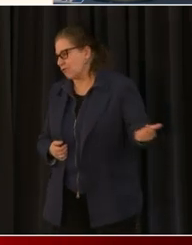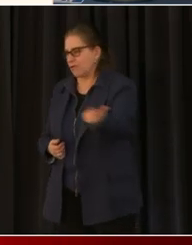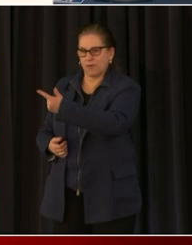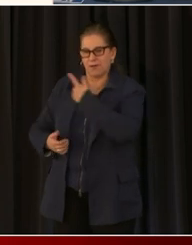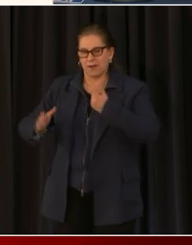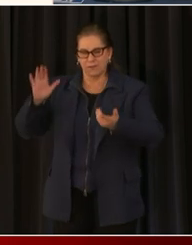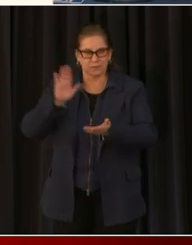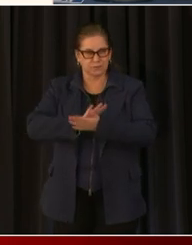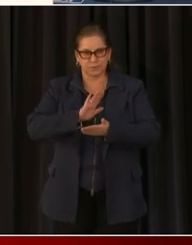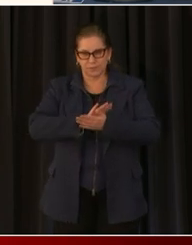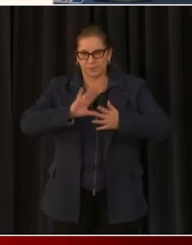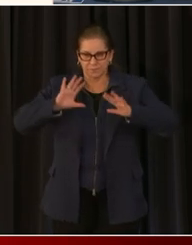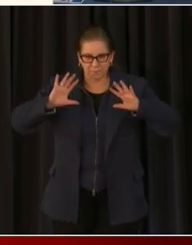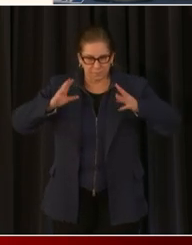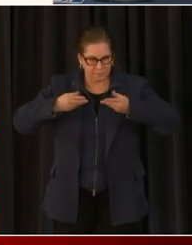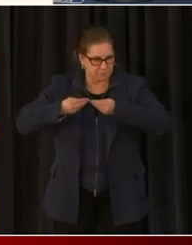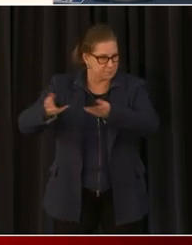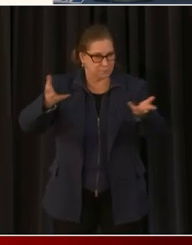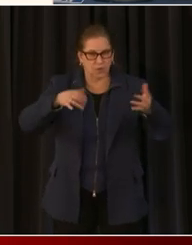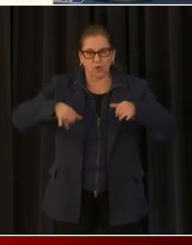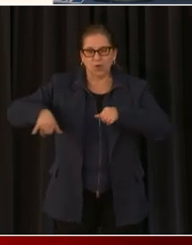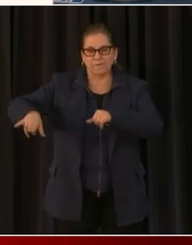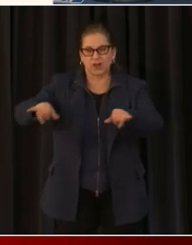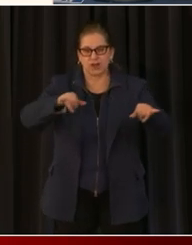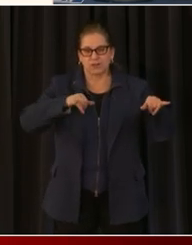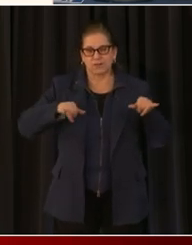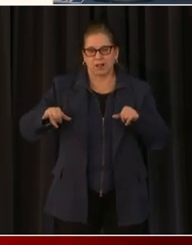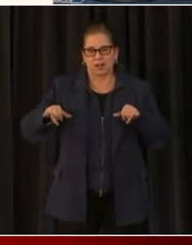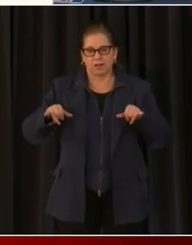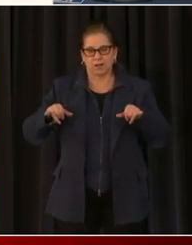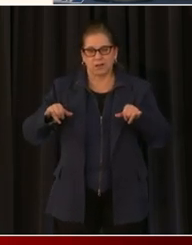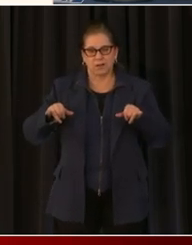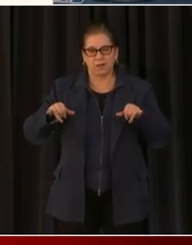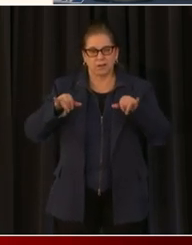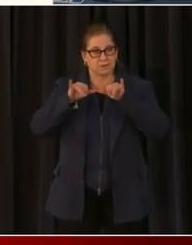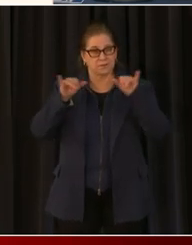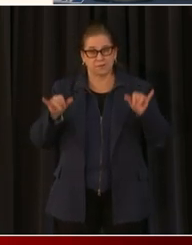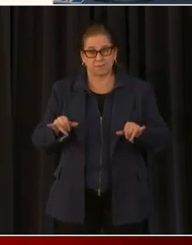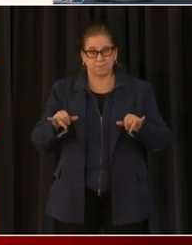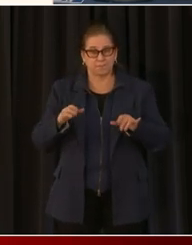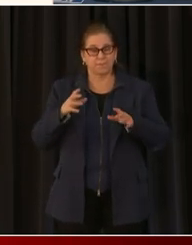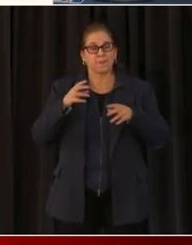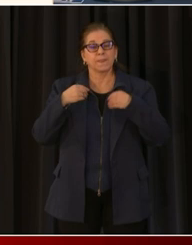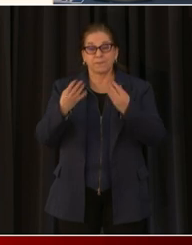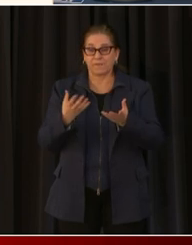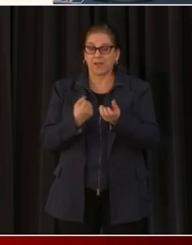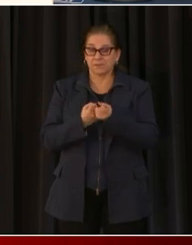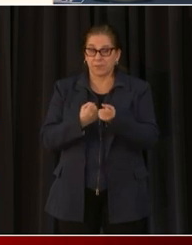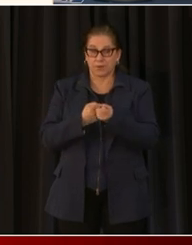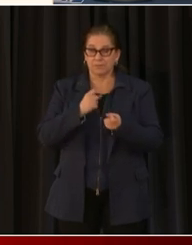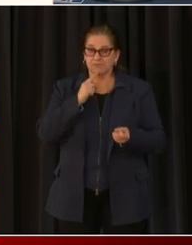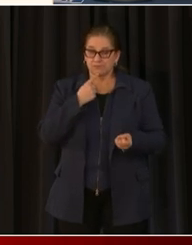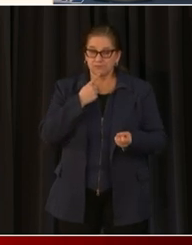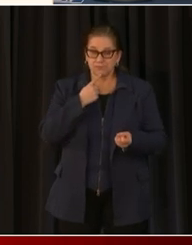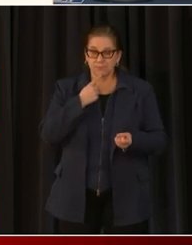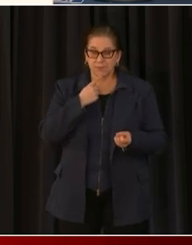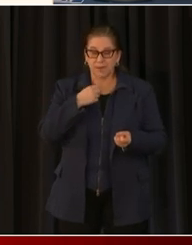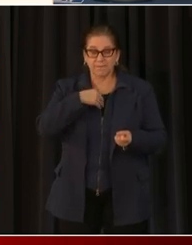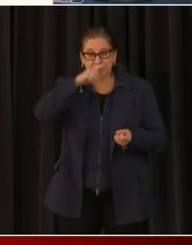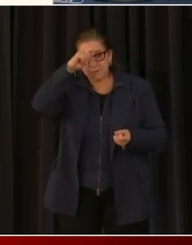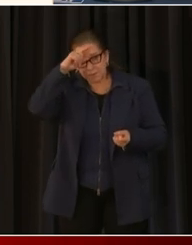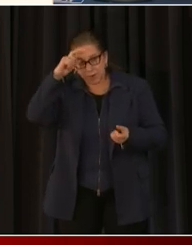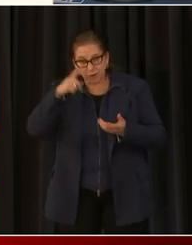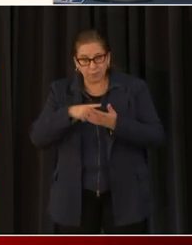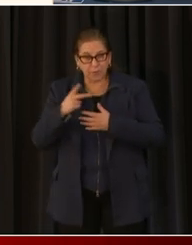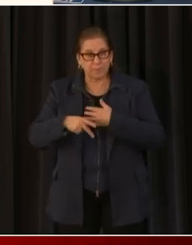have universal central service supports that will be provided to schools. For example, we'll have our summer programming that will be